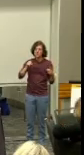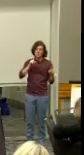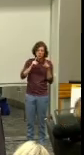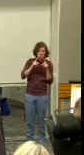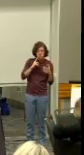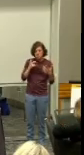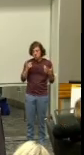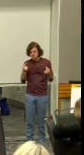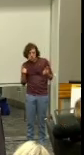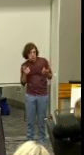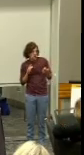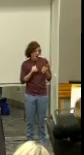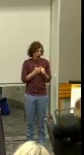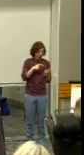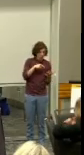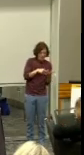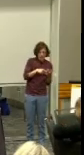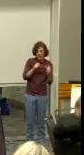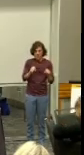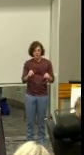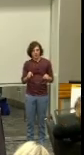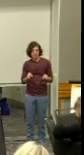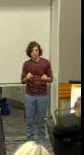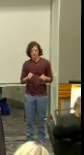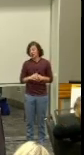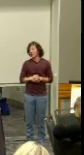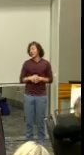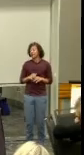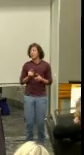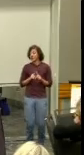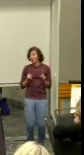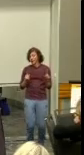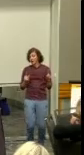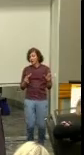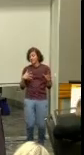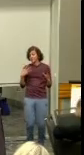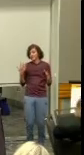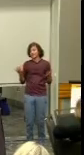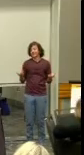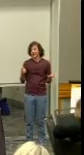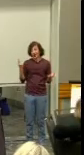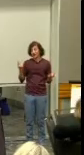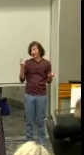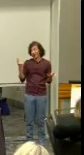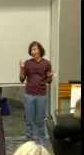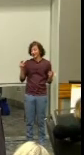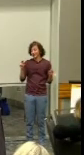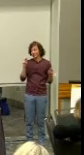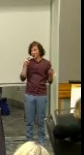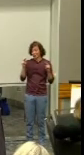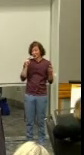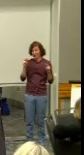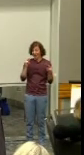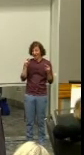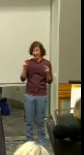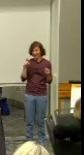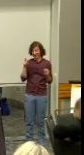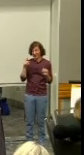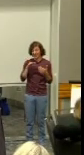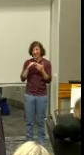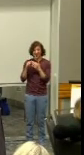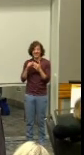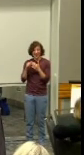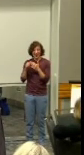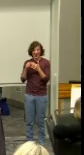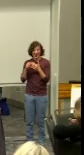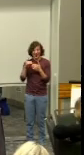we were gonna afford to do that, but I would say there is always some negotiating a bit with the city when you're